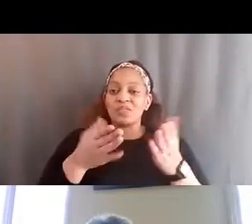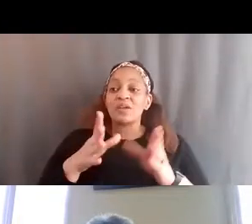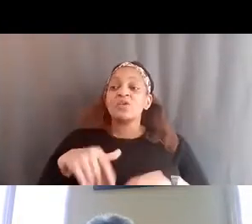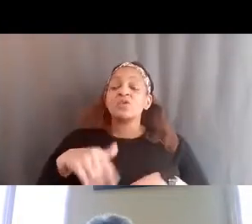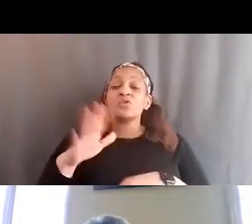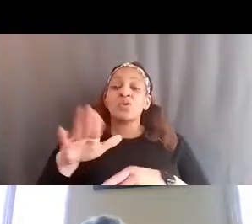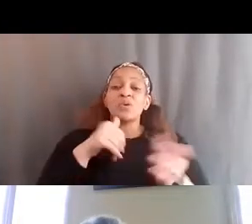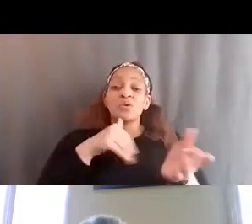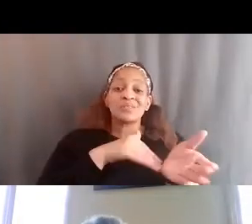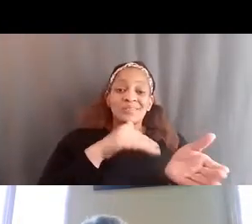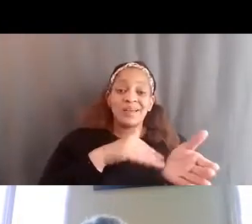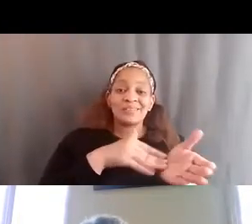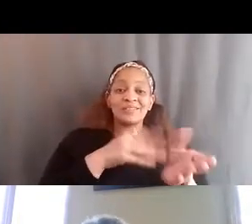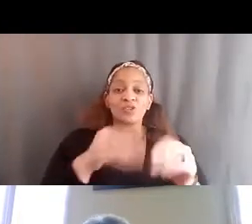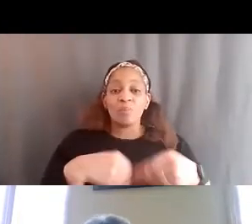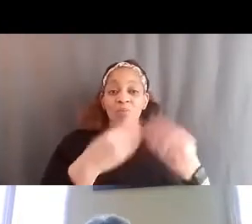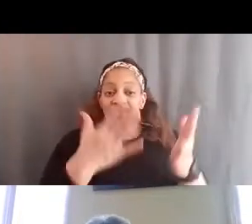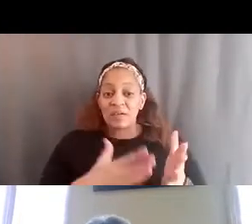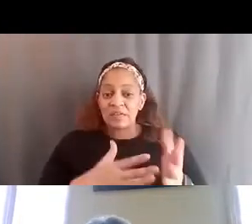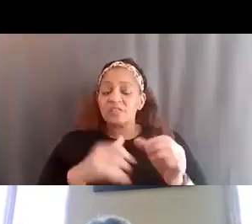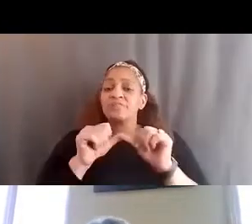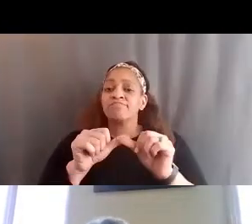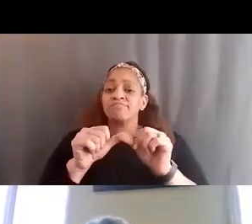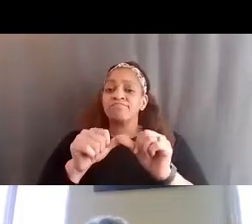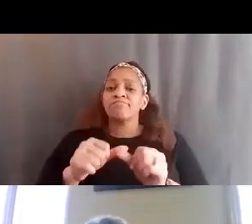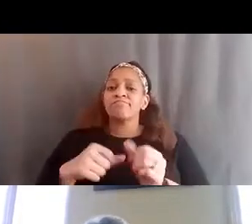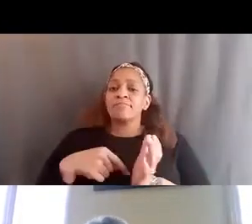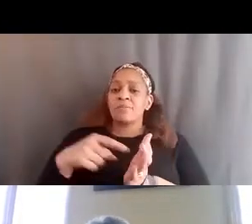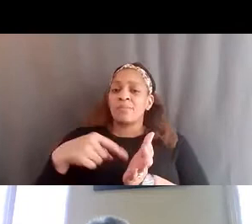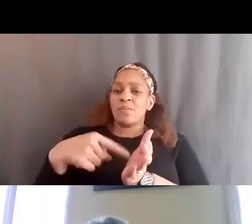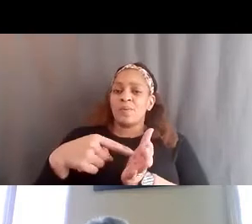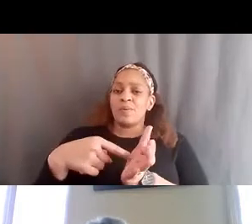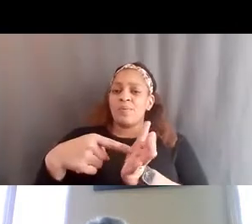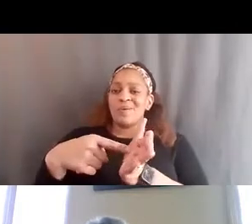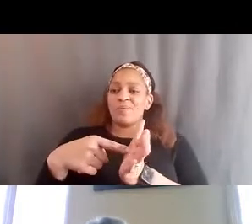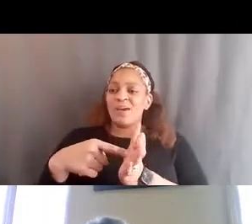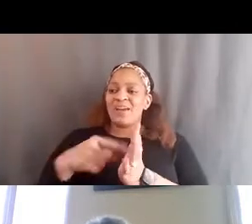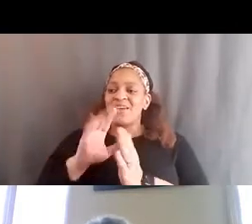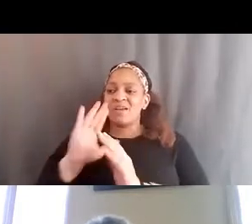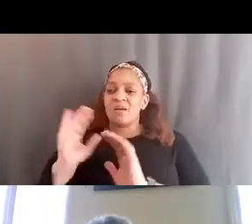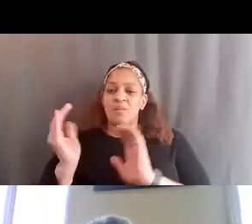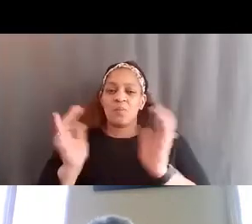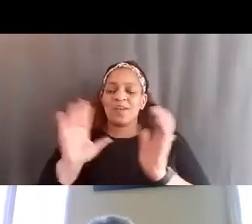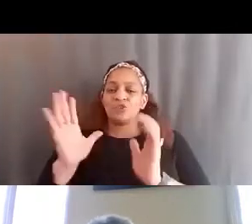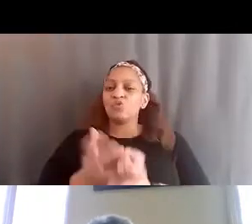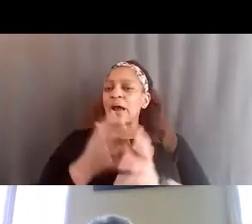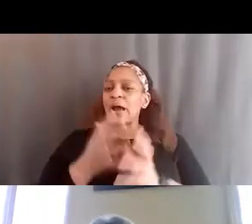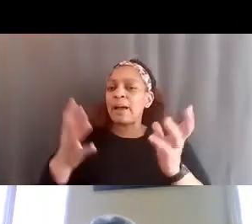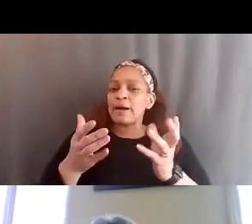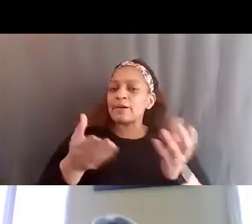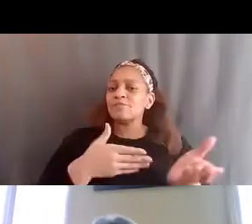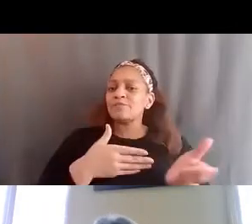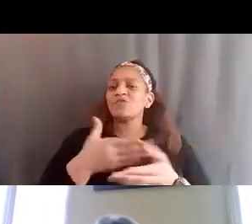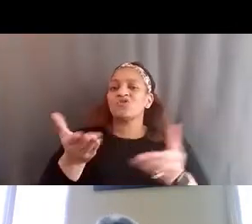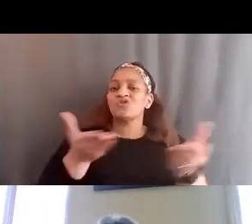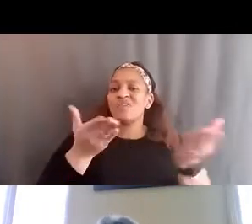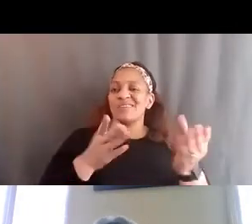paid based on the volume of services they deliver. And it's been increasingly apparent